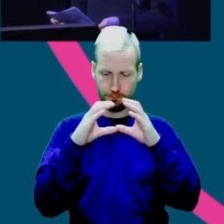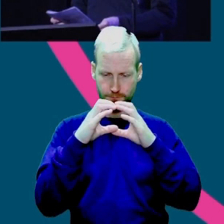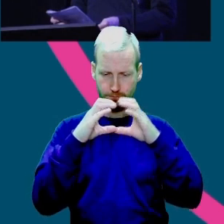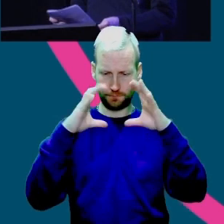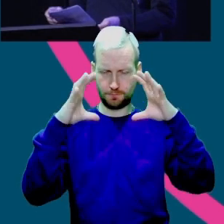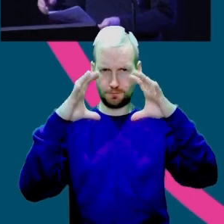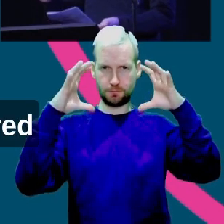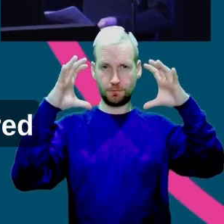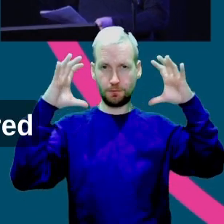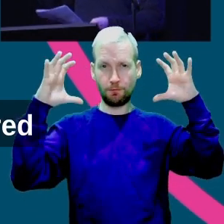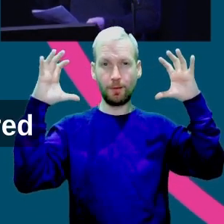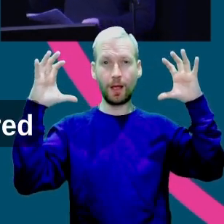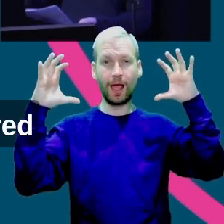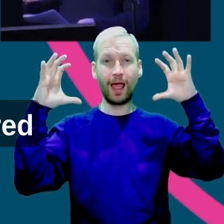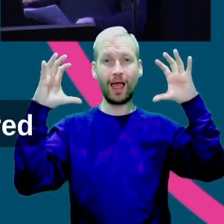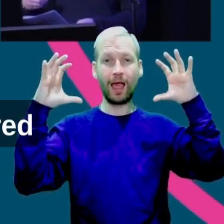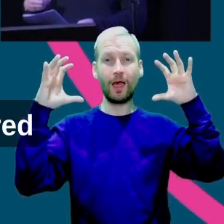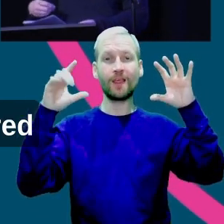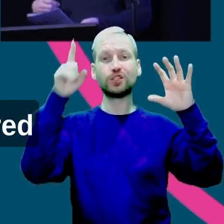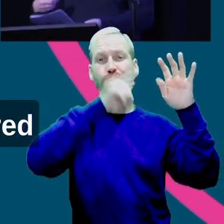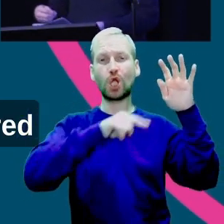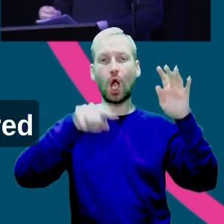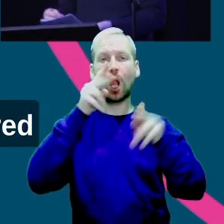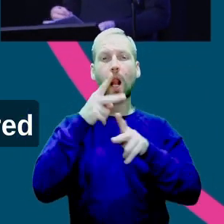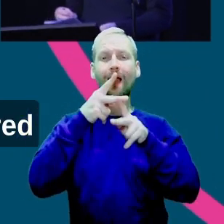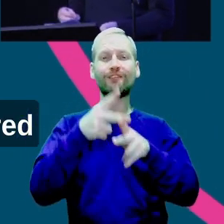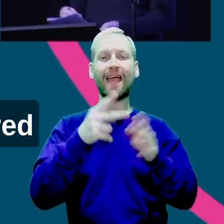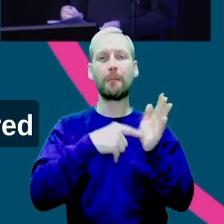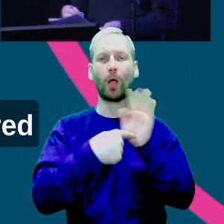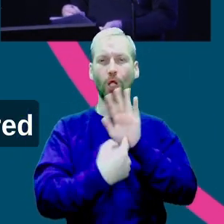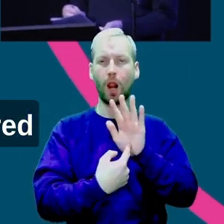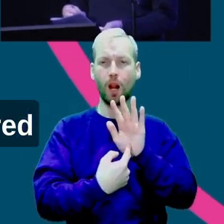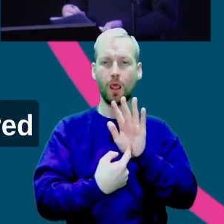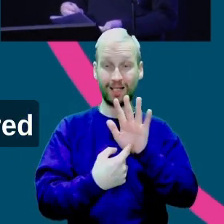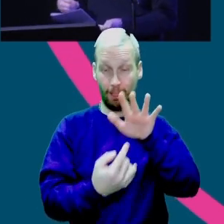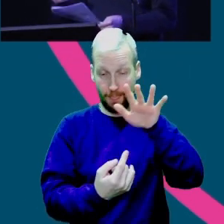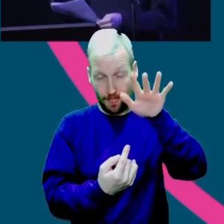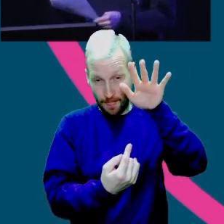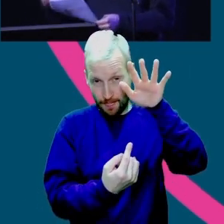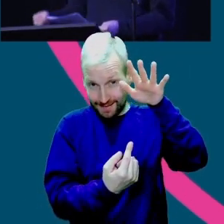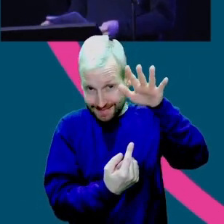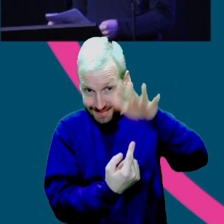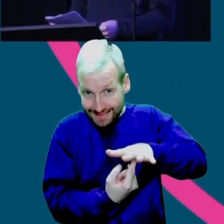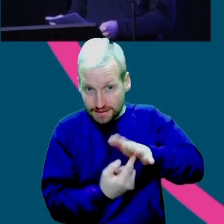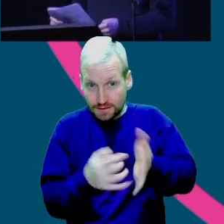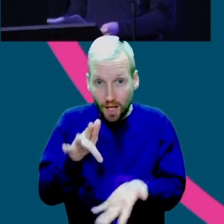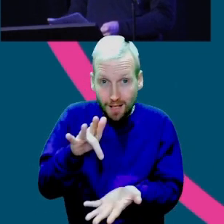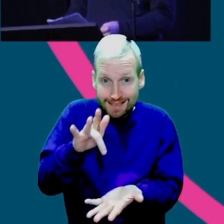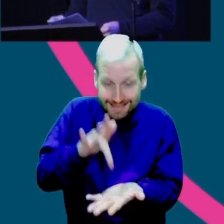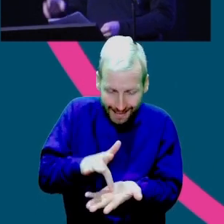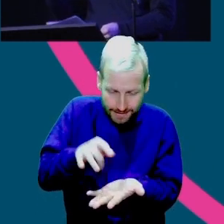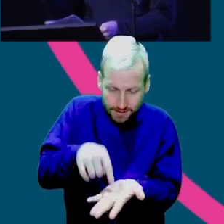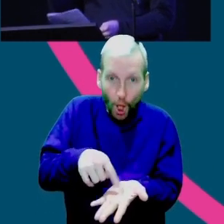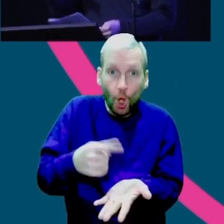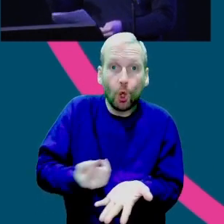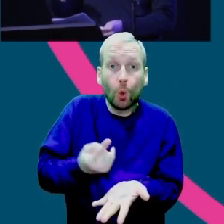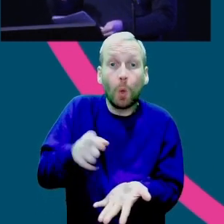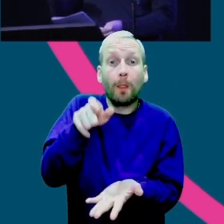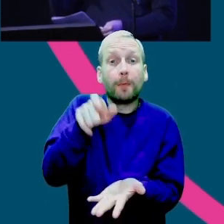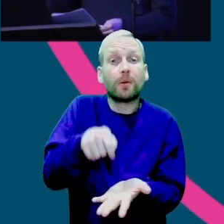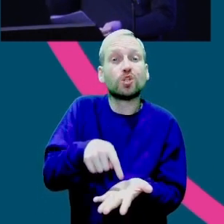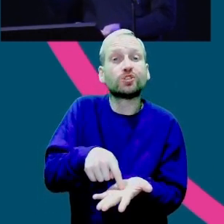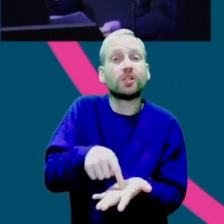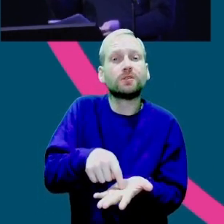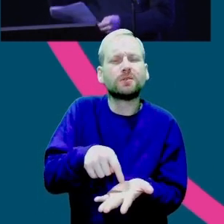model. And we're familiar with this idea of person-centered care. But for palliative and end-of-life care, the unit of